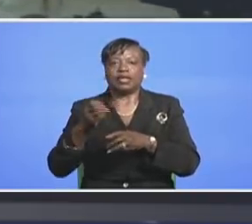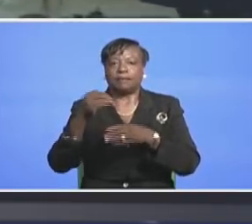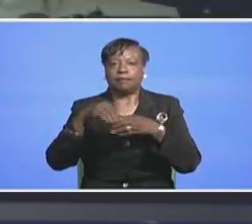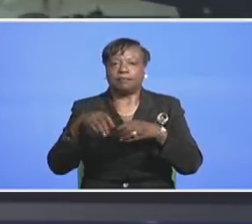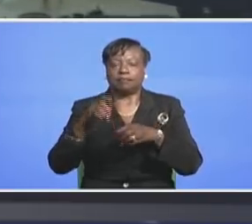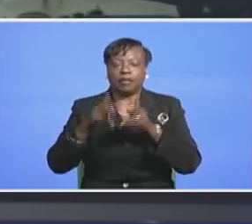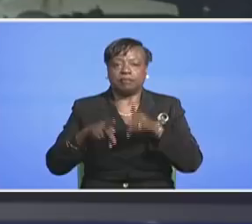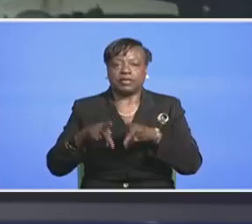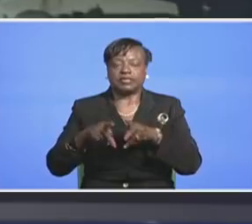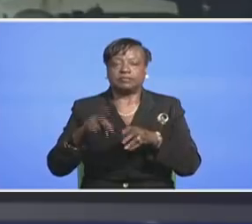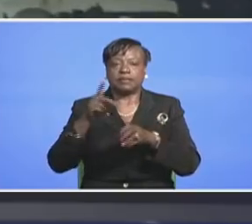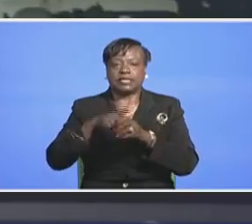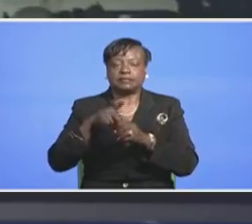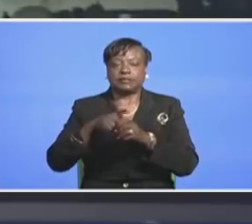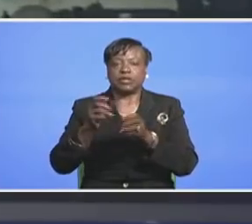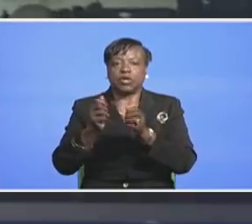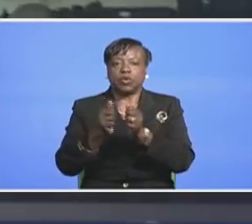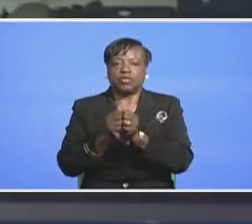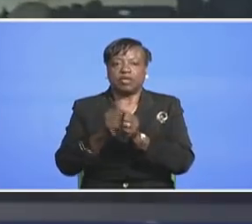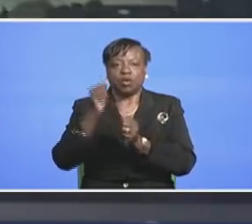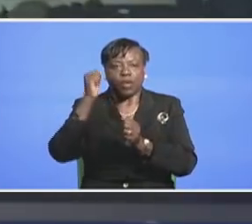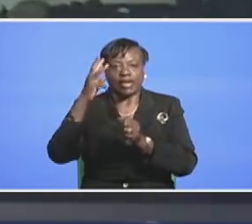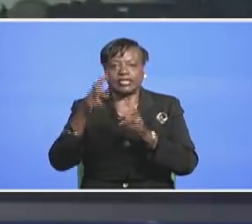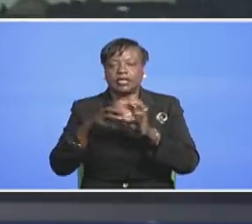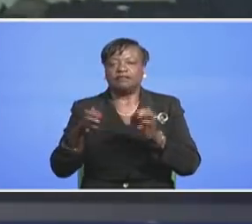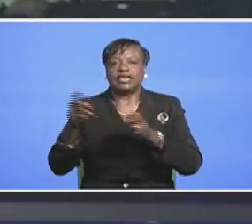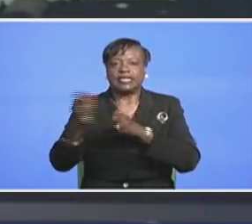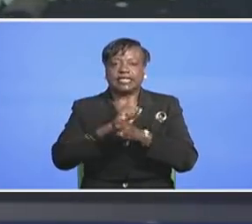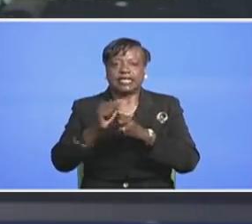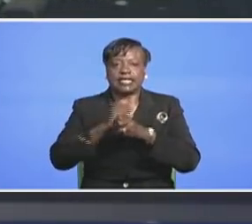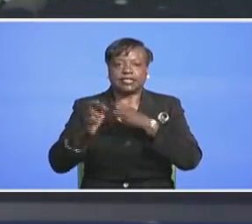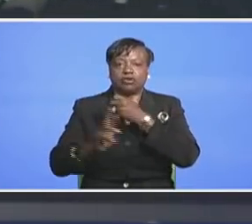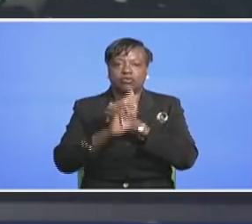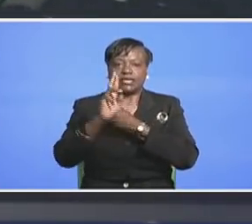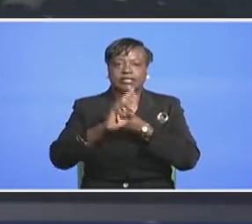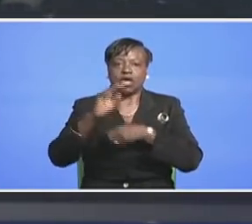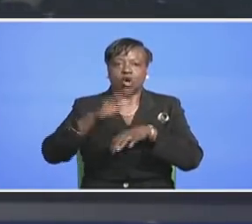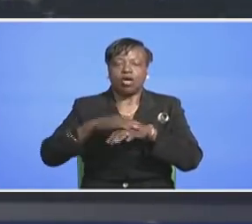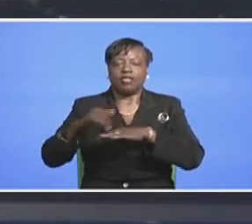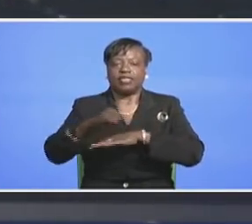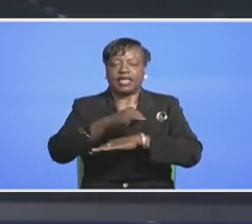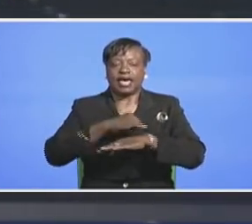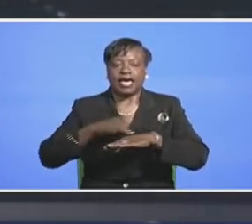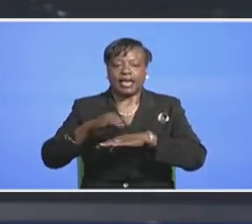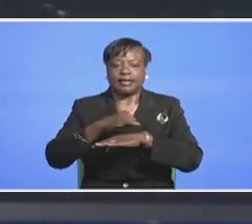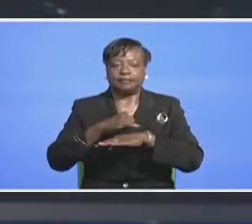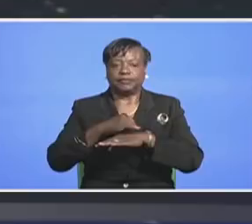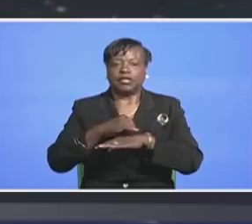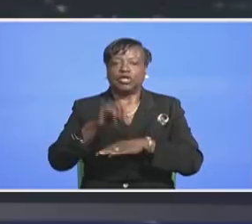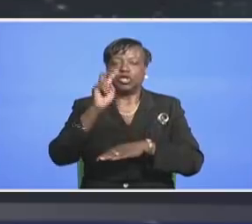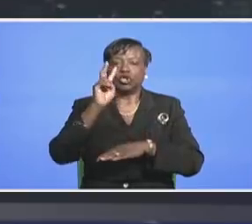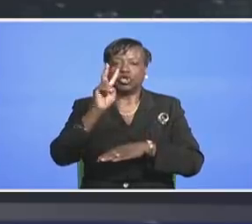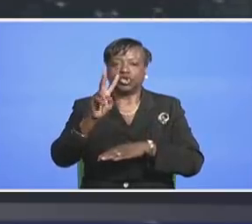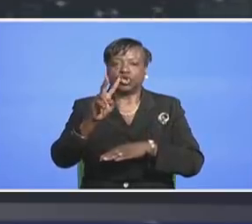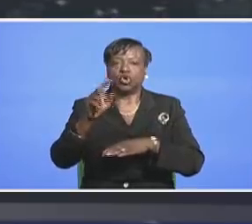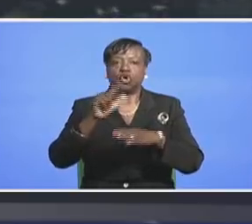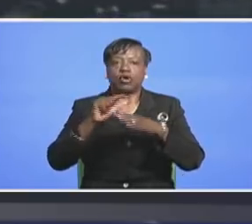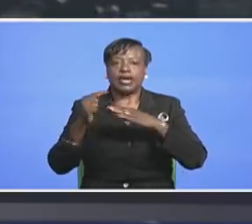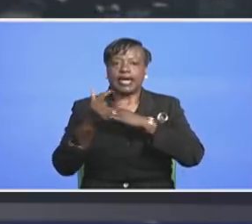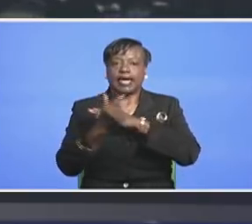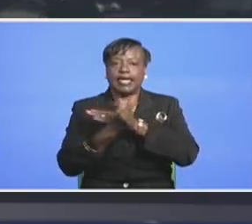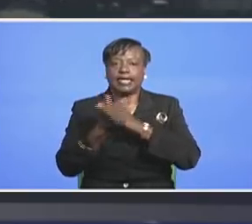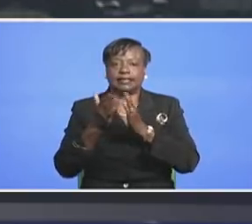capacity and awareness for disaster risk reduction on the island. And after footage of 2 Grenadians being held hostage